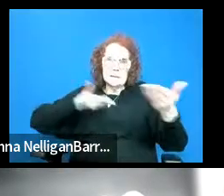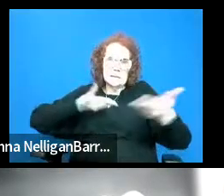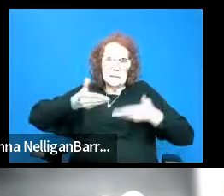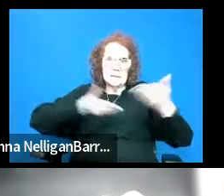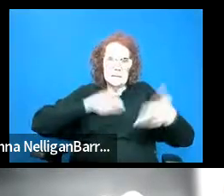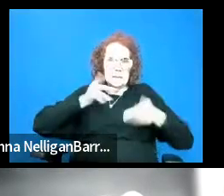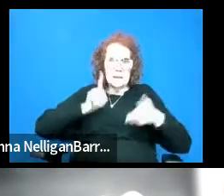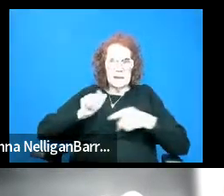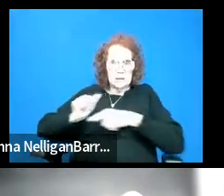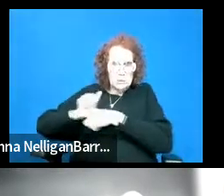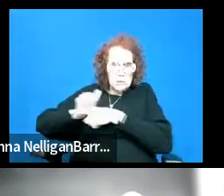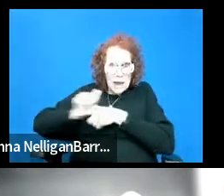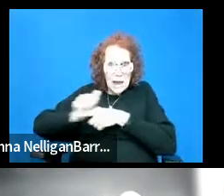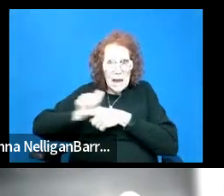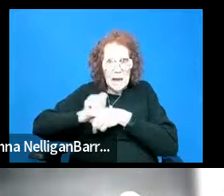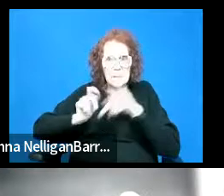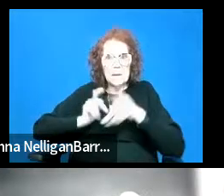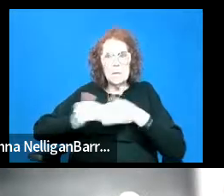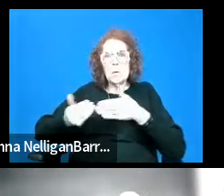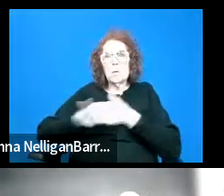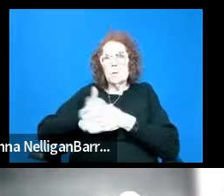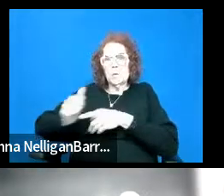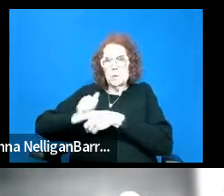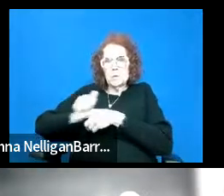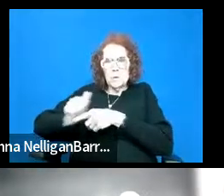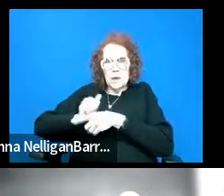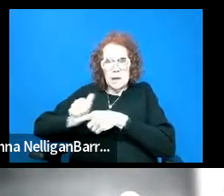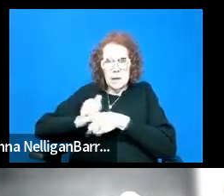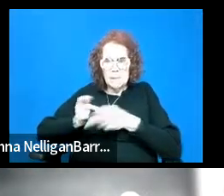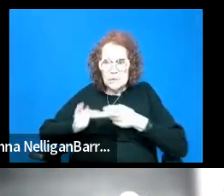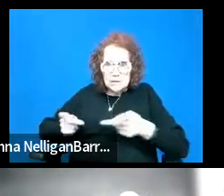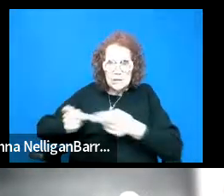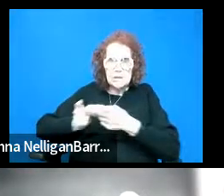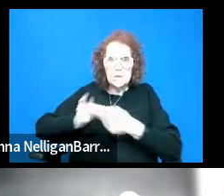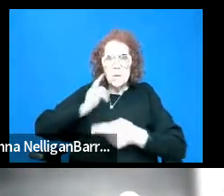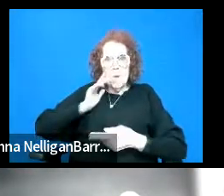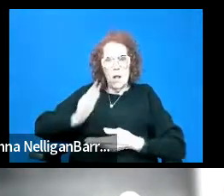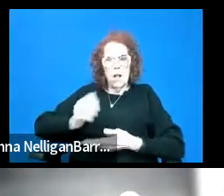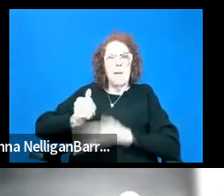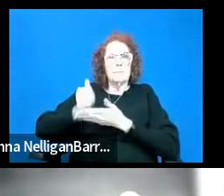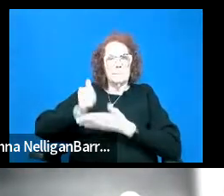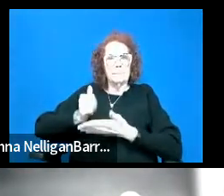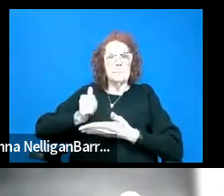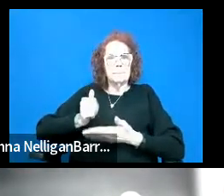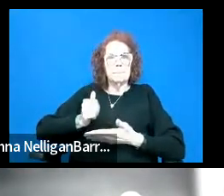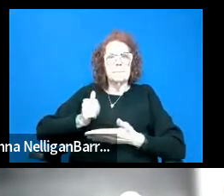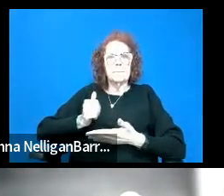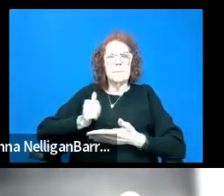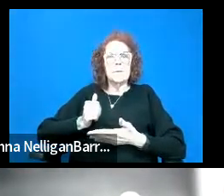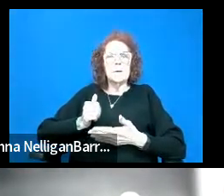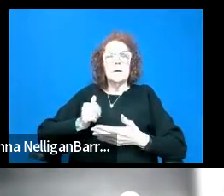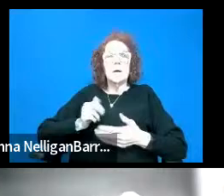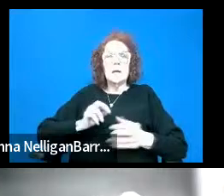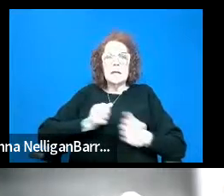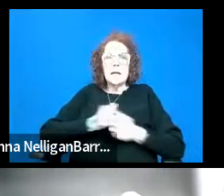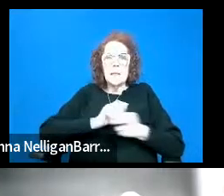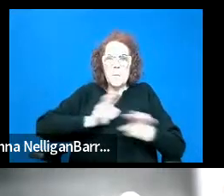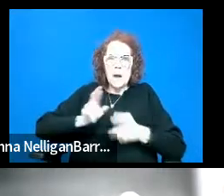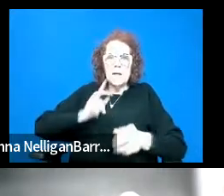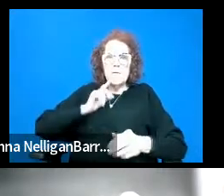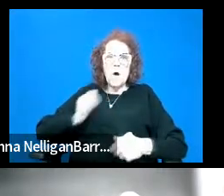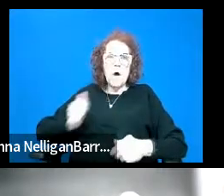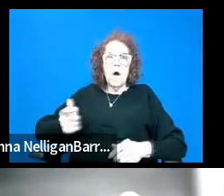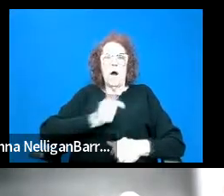new trainer position is going to be helpful because it will help get everybody up to the same level of knowledge so that